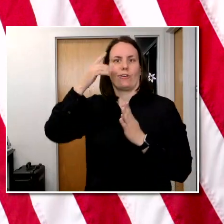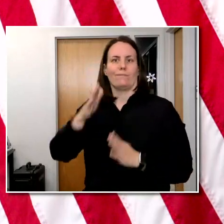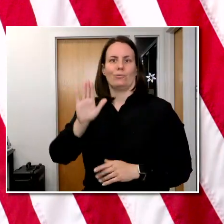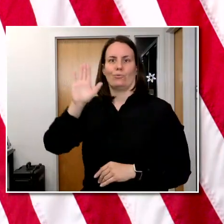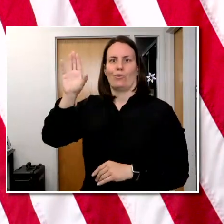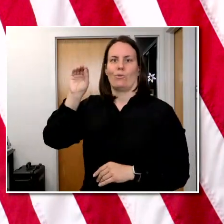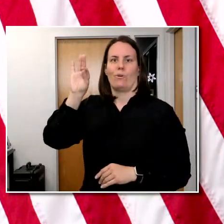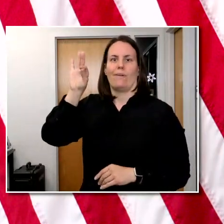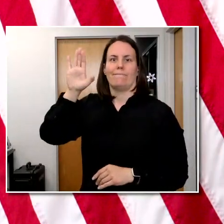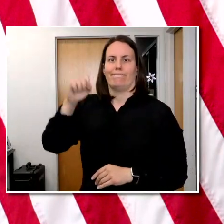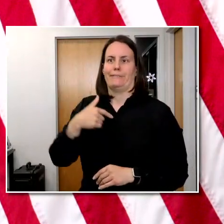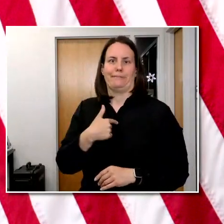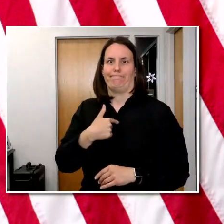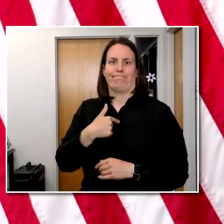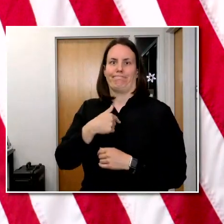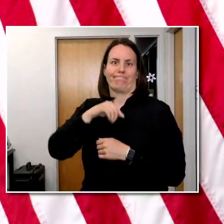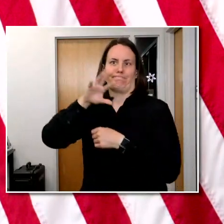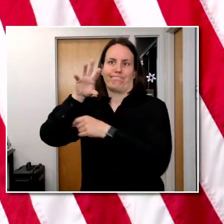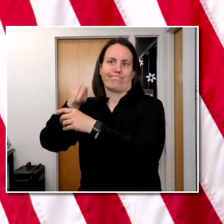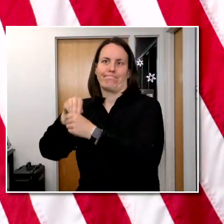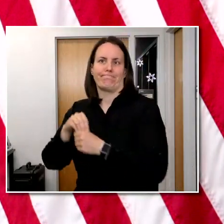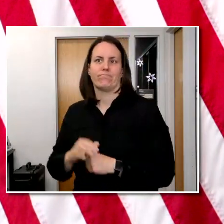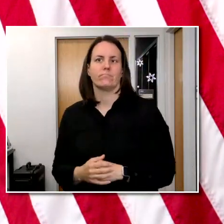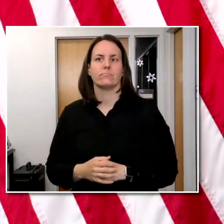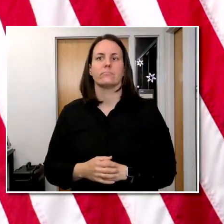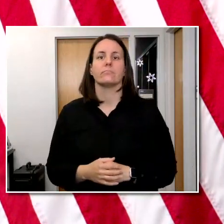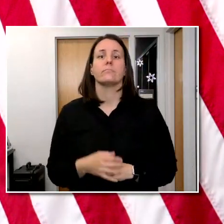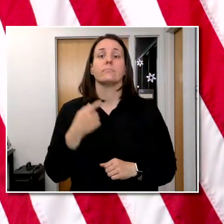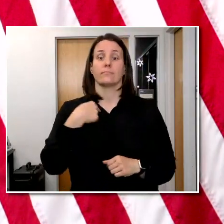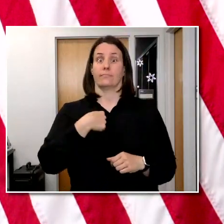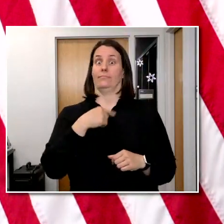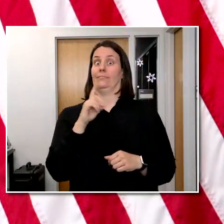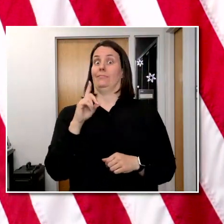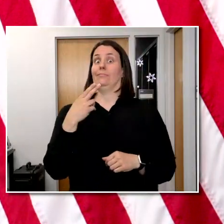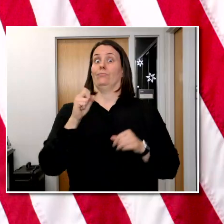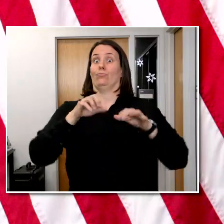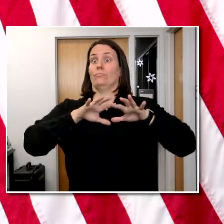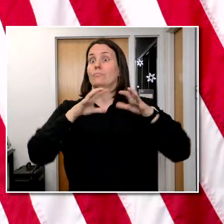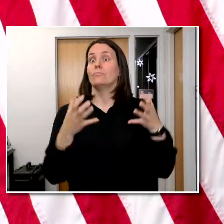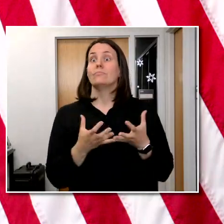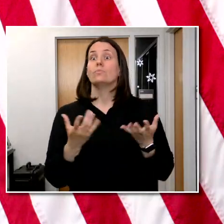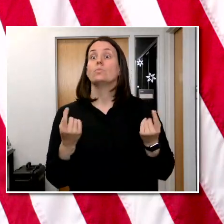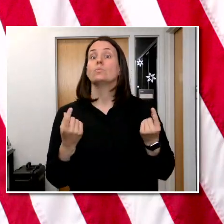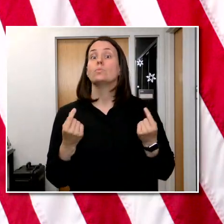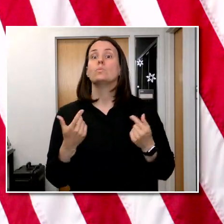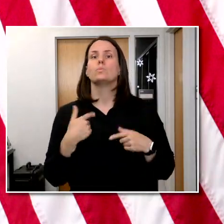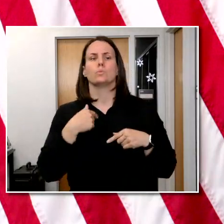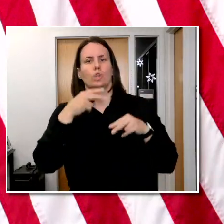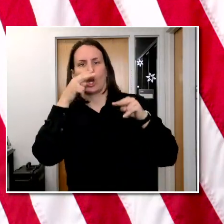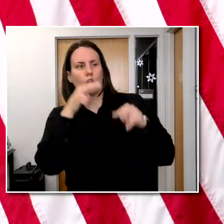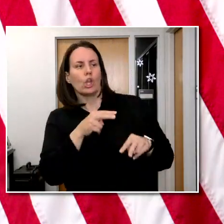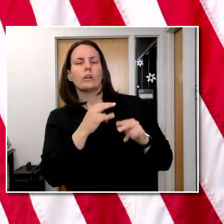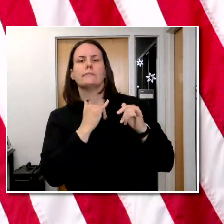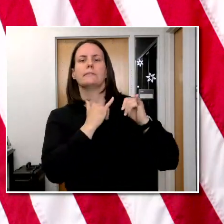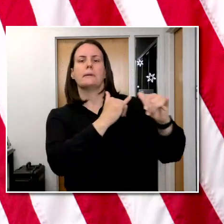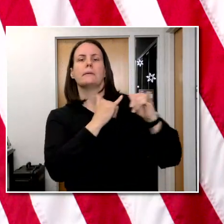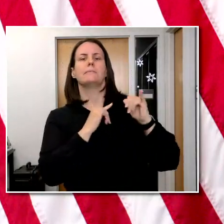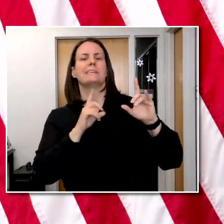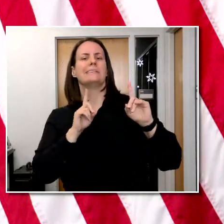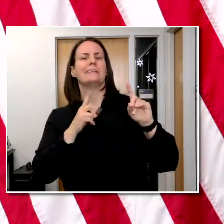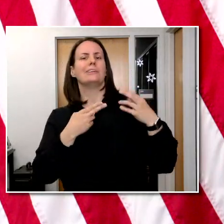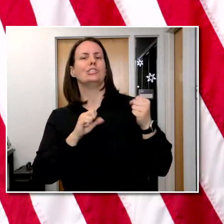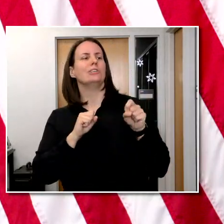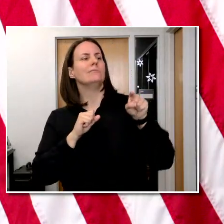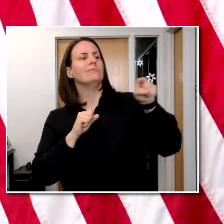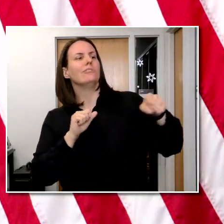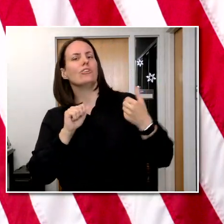to the experiences of other states, both our Midwestern partners and states across the nation, such as